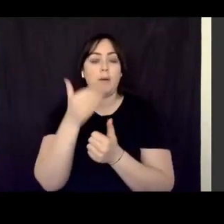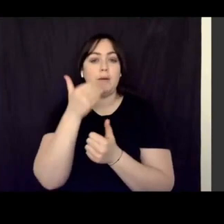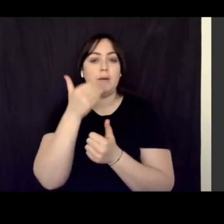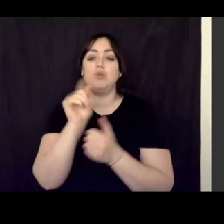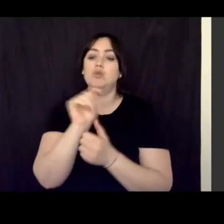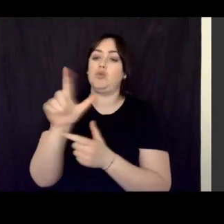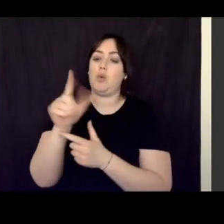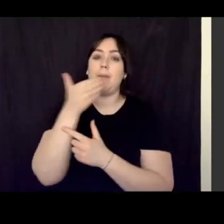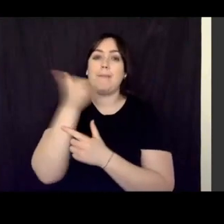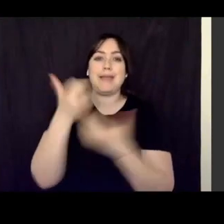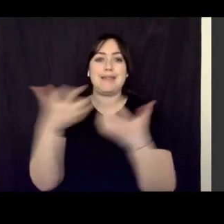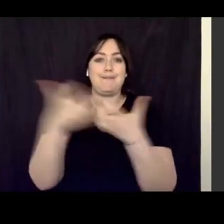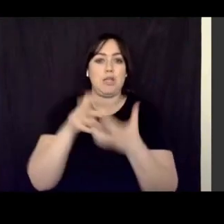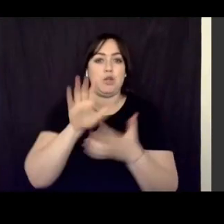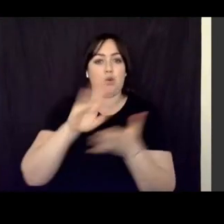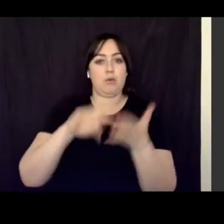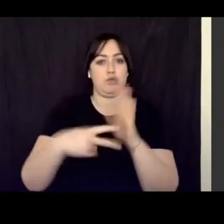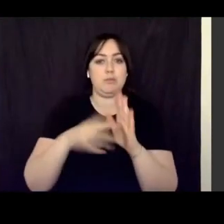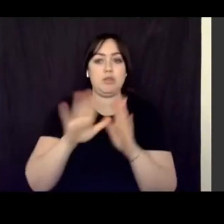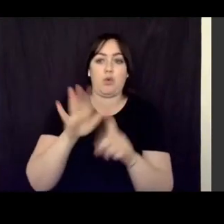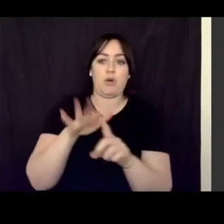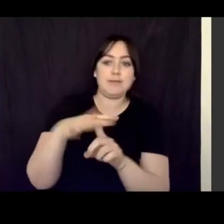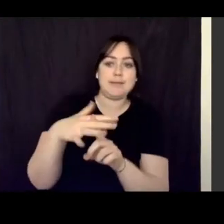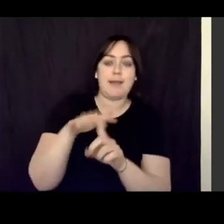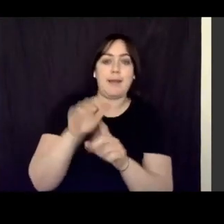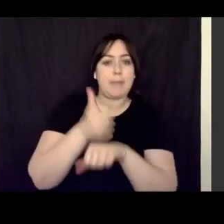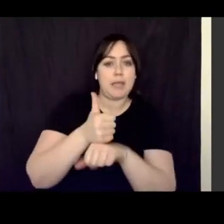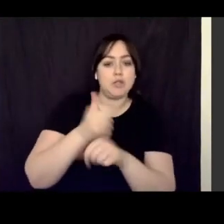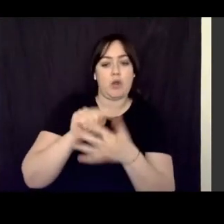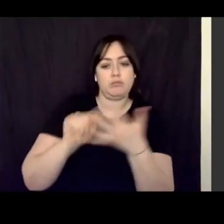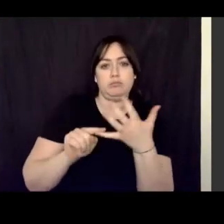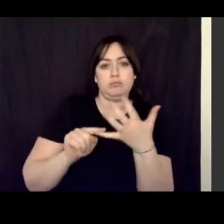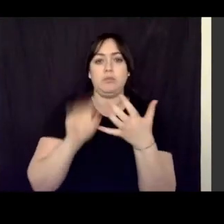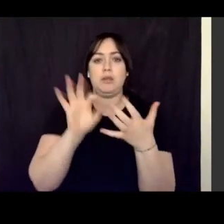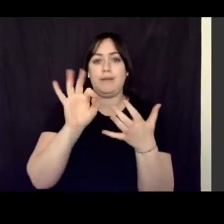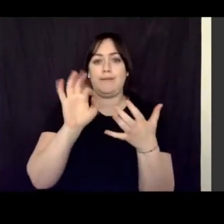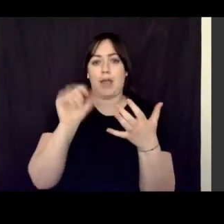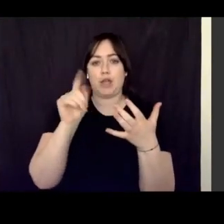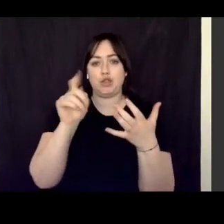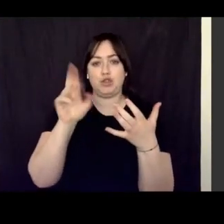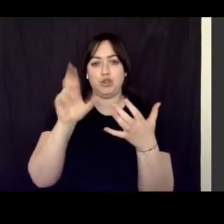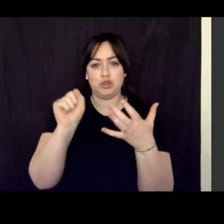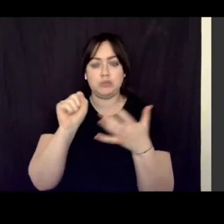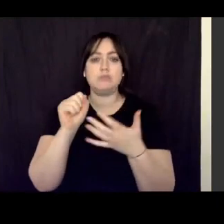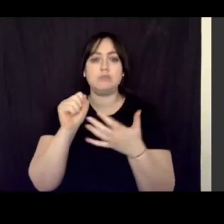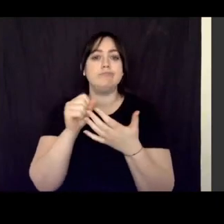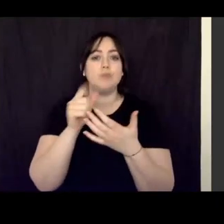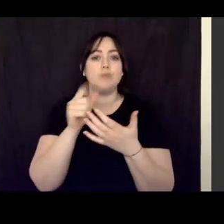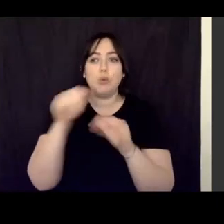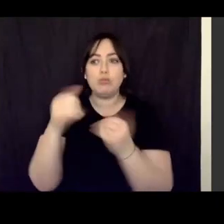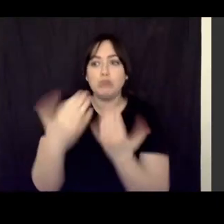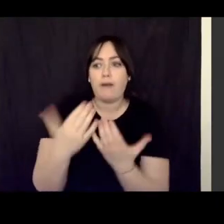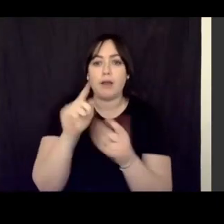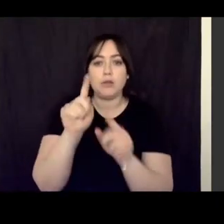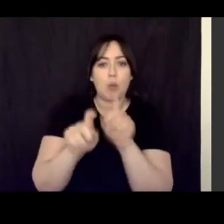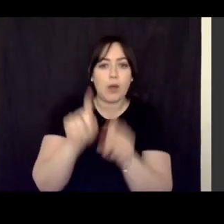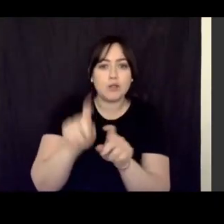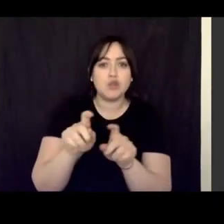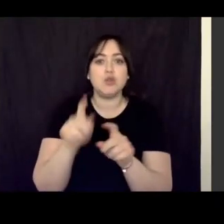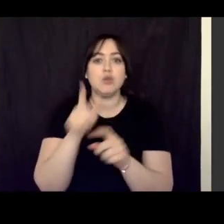the setting in which you're going to be administering the questionnaire, and given who the respondents